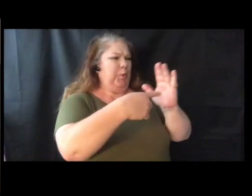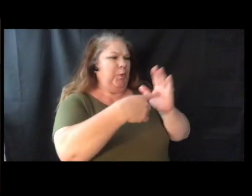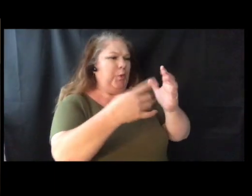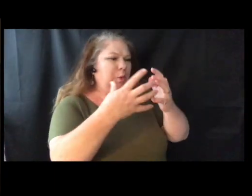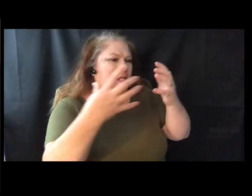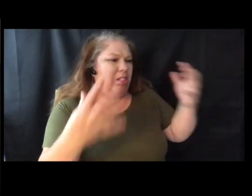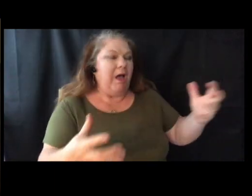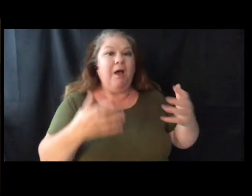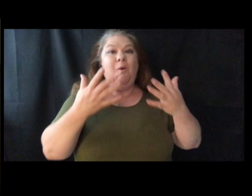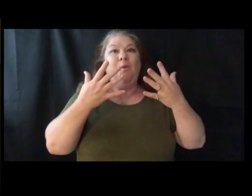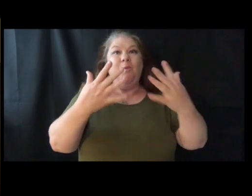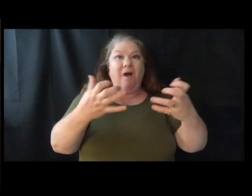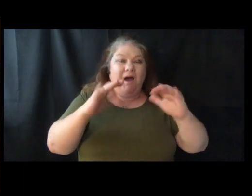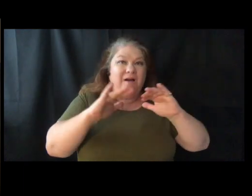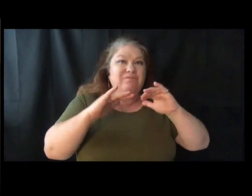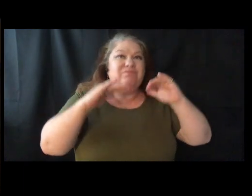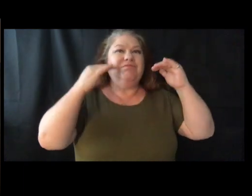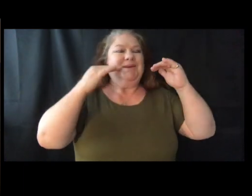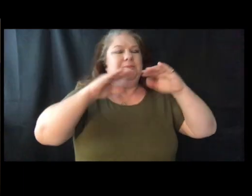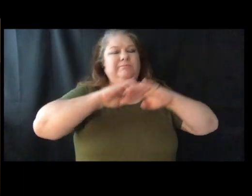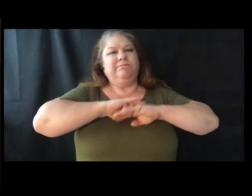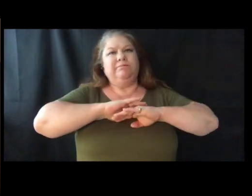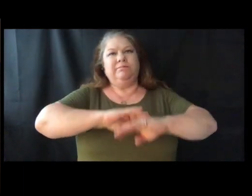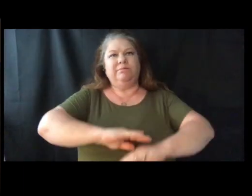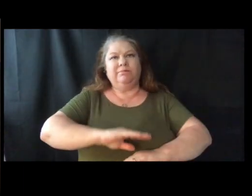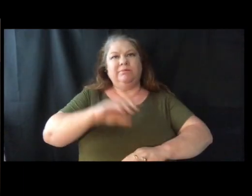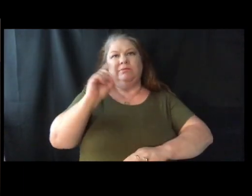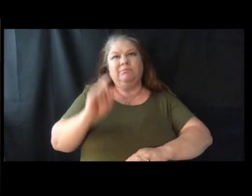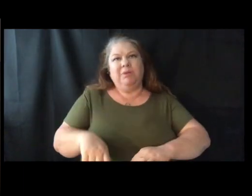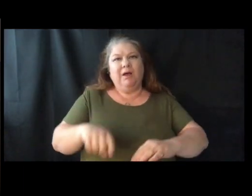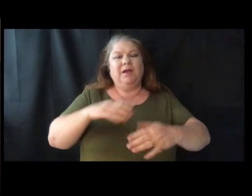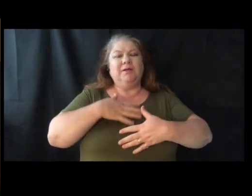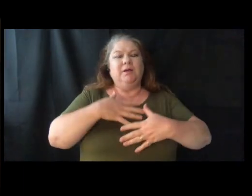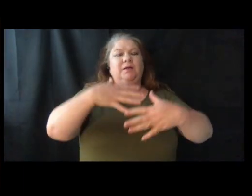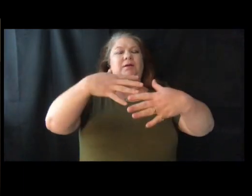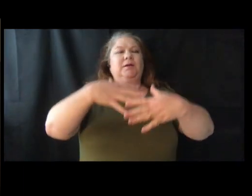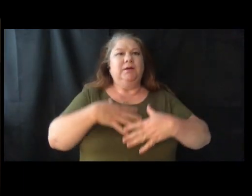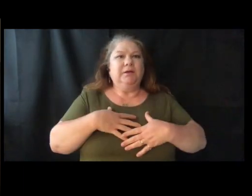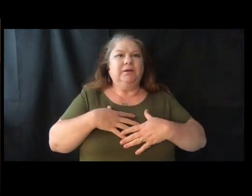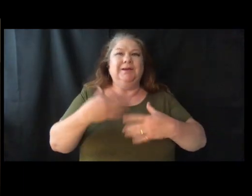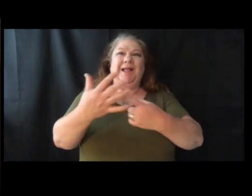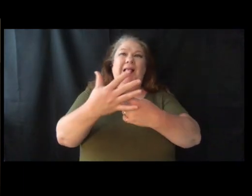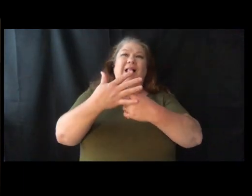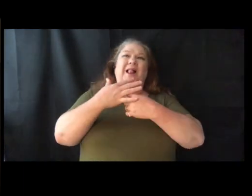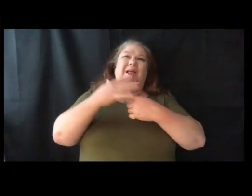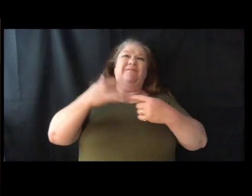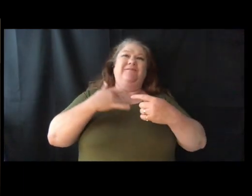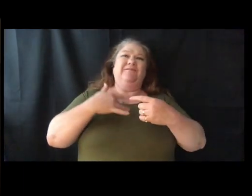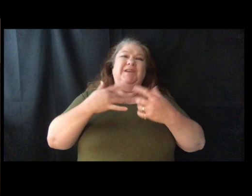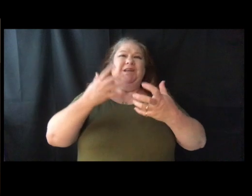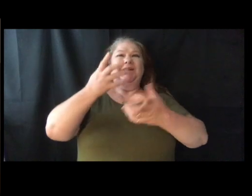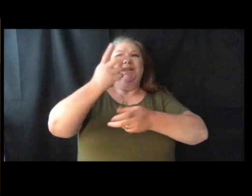to smile, but you have to sigh, when care is pressing you down a bit, Rest if you must, but don't you